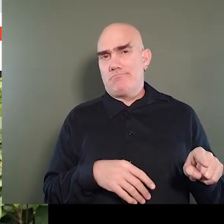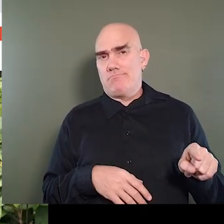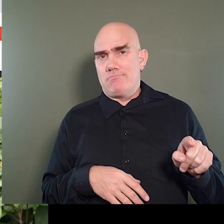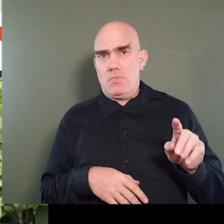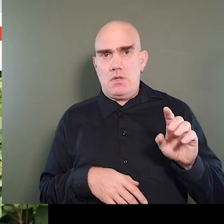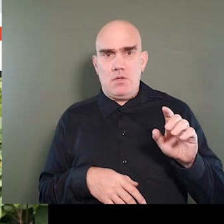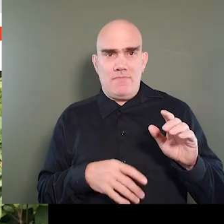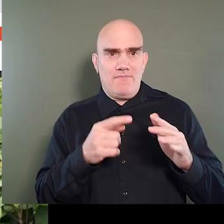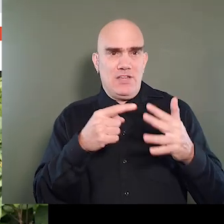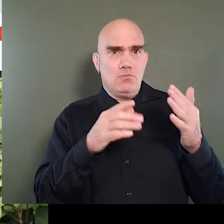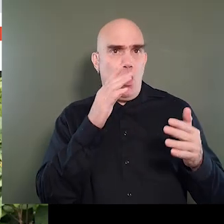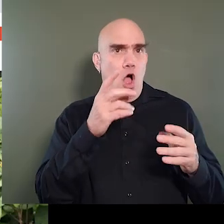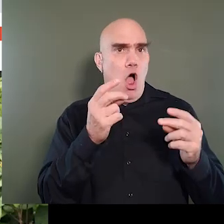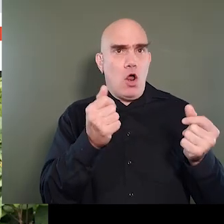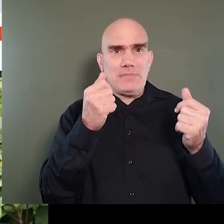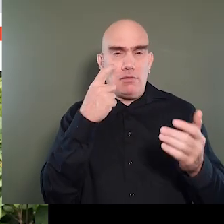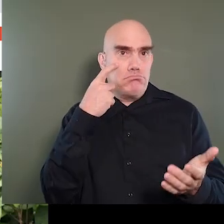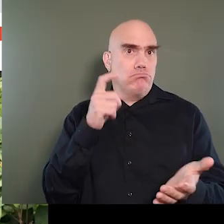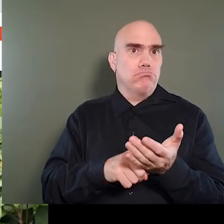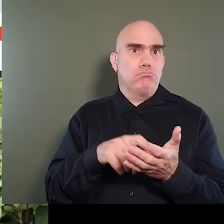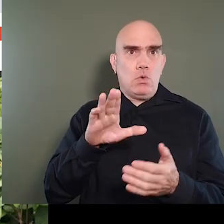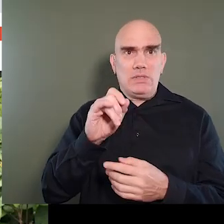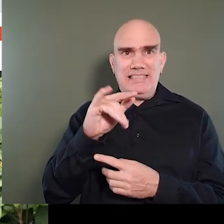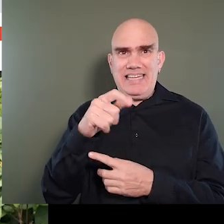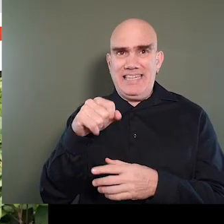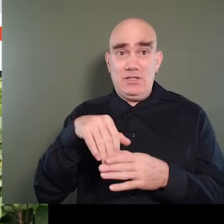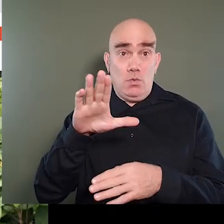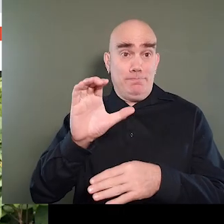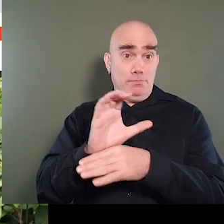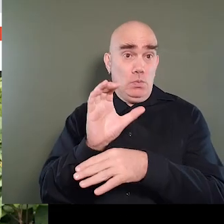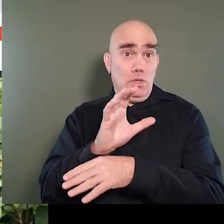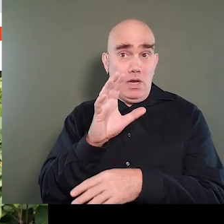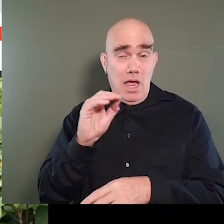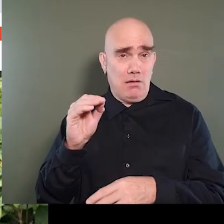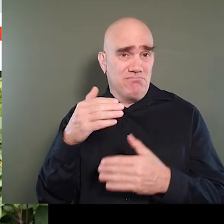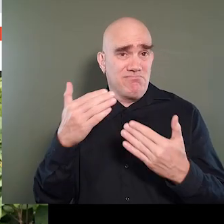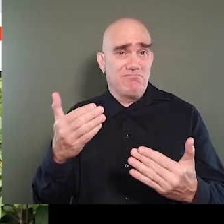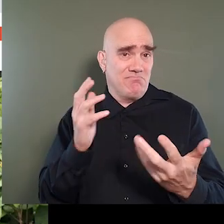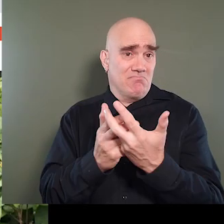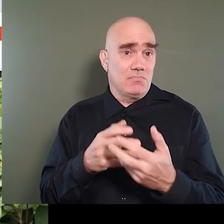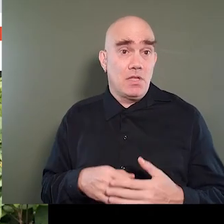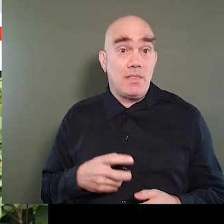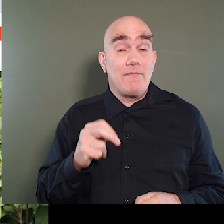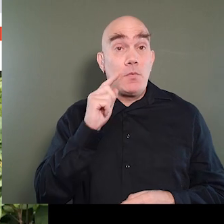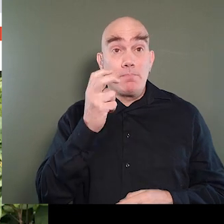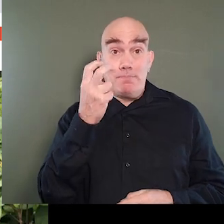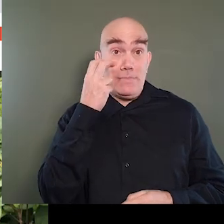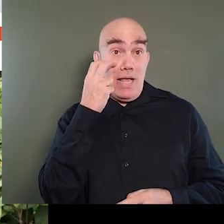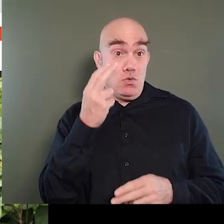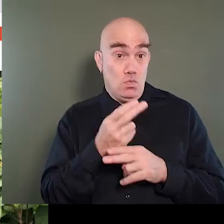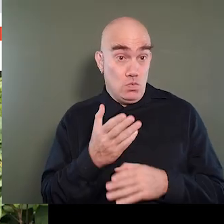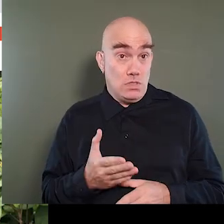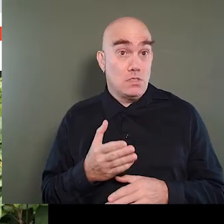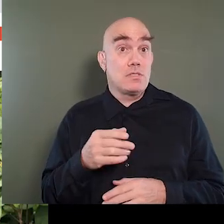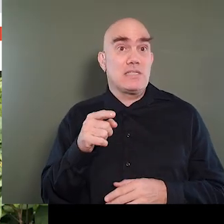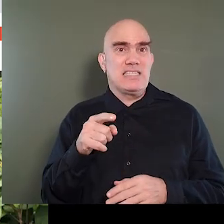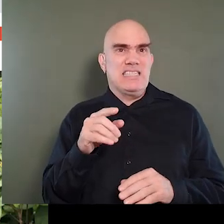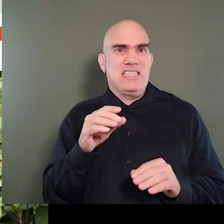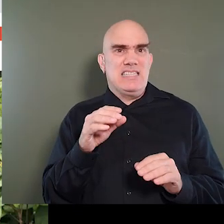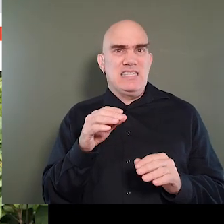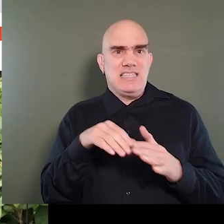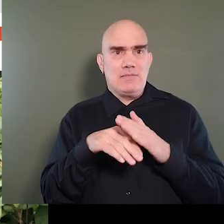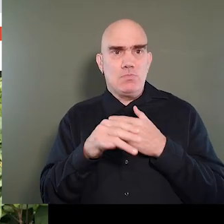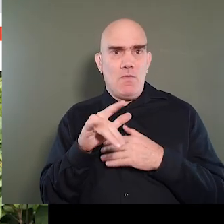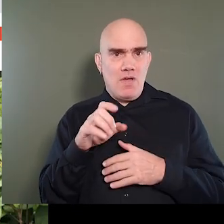website will recognize that that is how your computer is set up. And then for blind users, this accessibility profile optimizes the